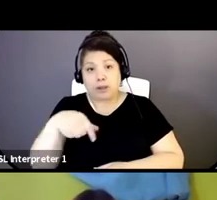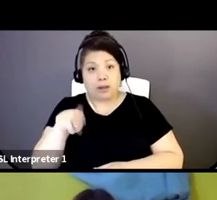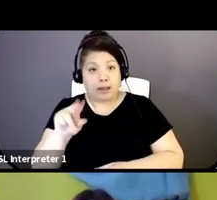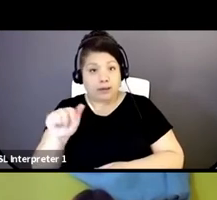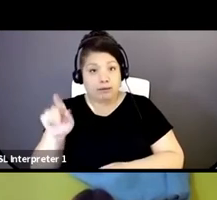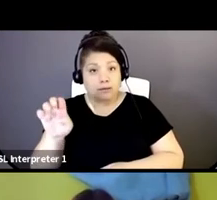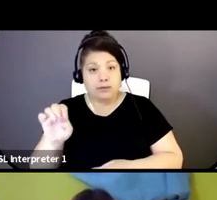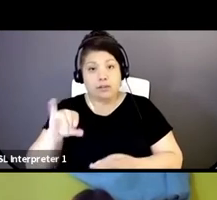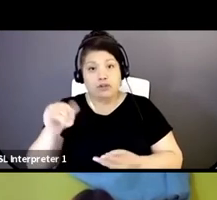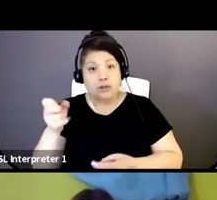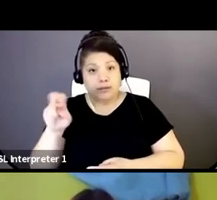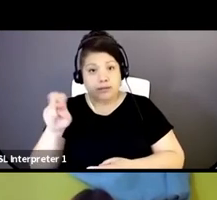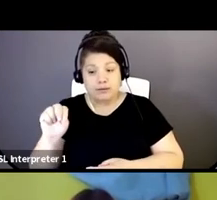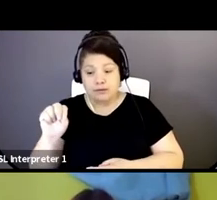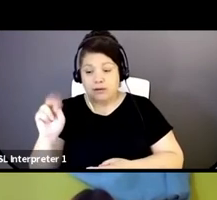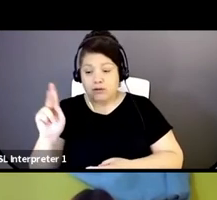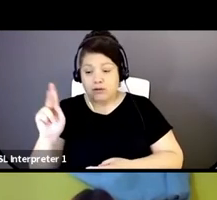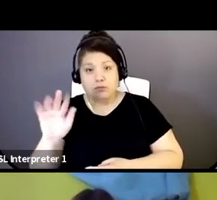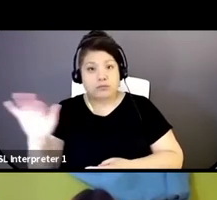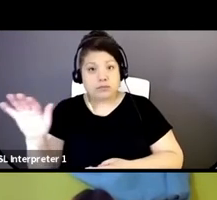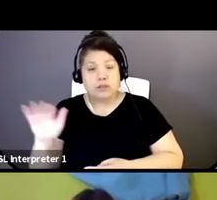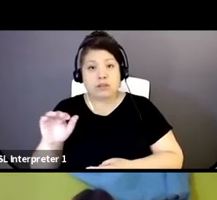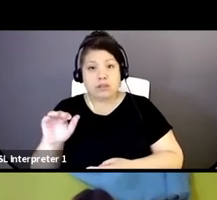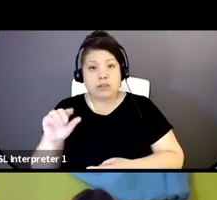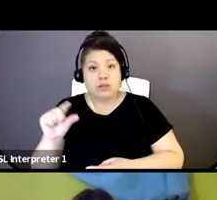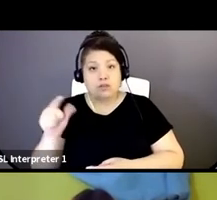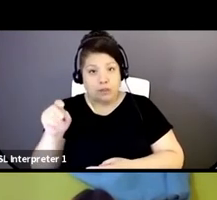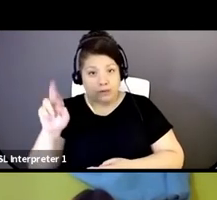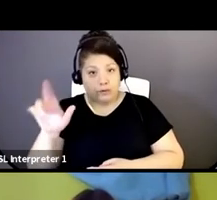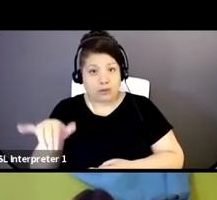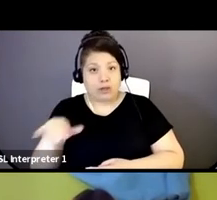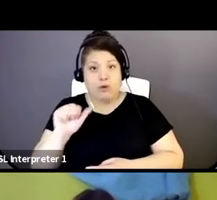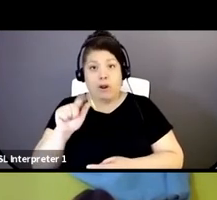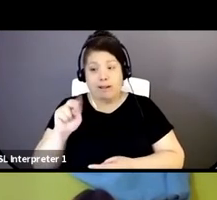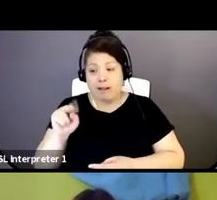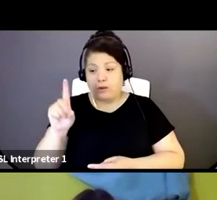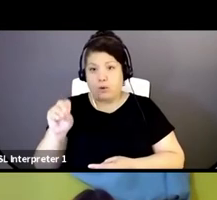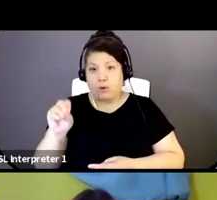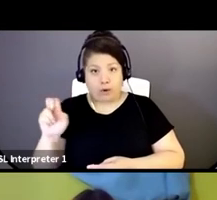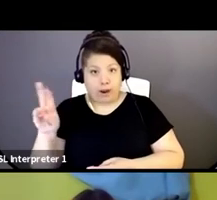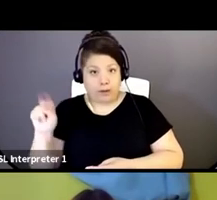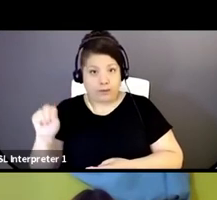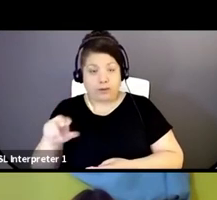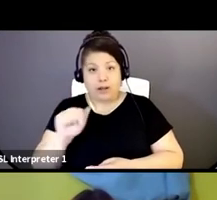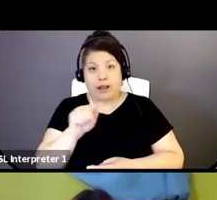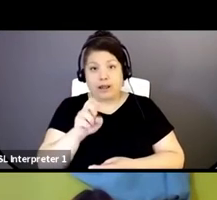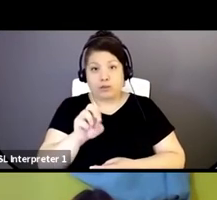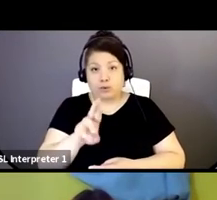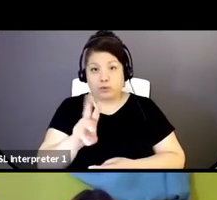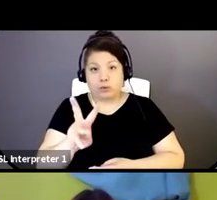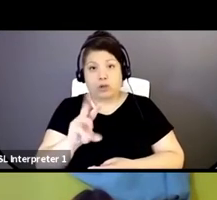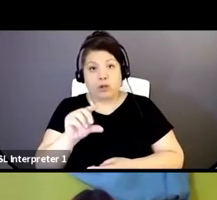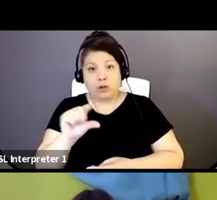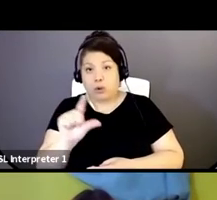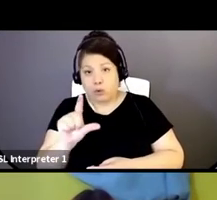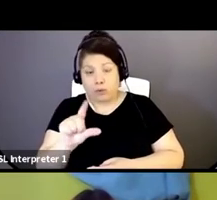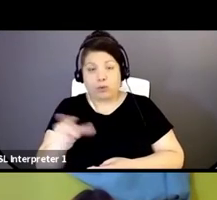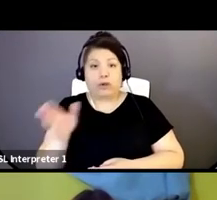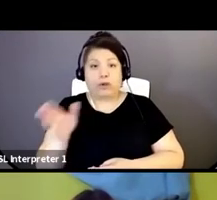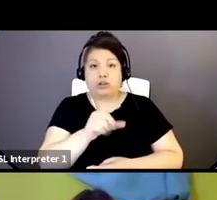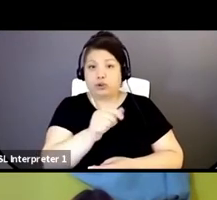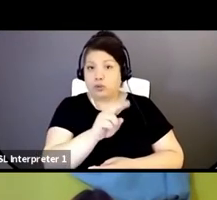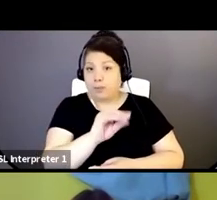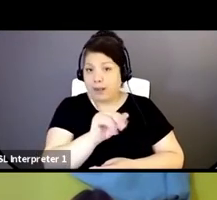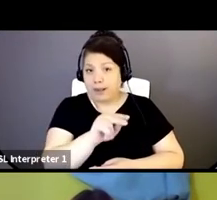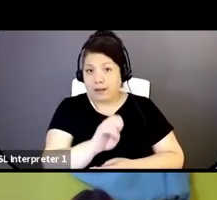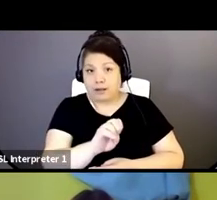Collins, DeAndre Campbell, Orlando Brown, Andrew Loku, Jermaine Carby,